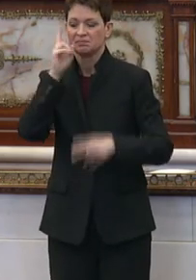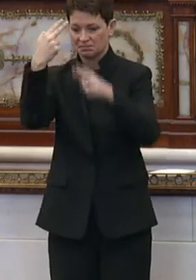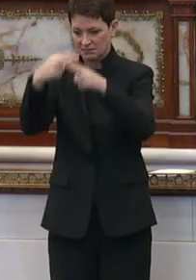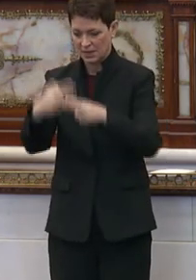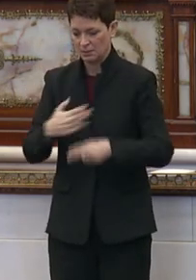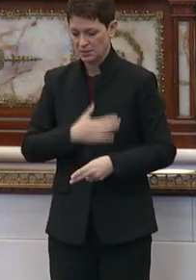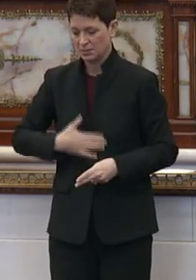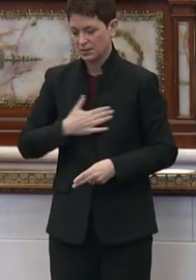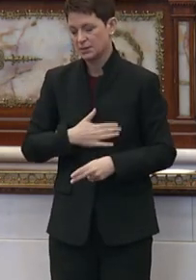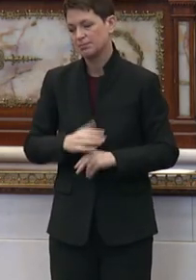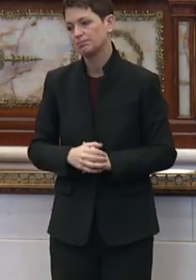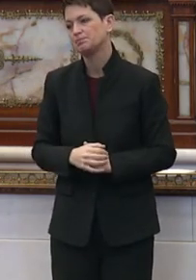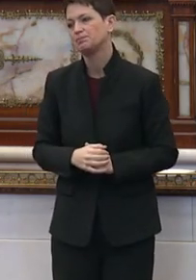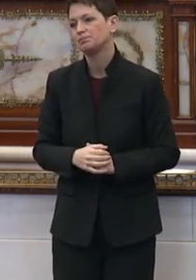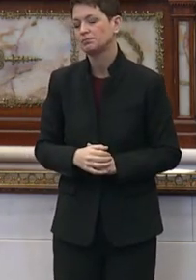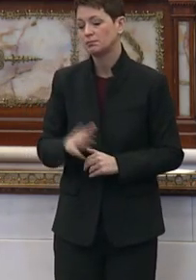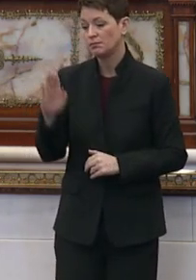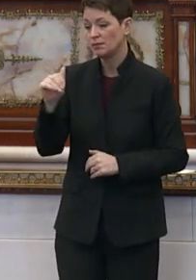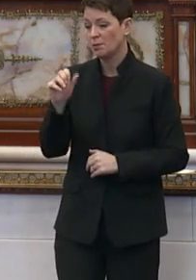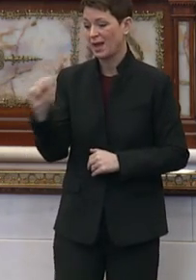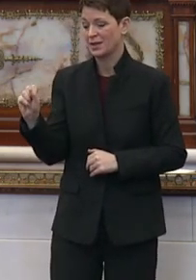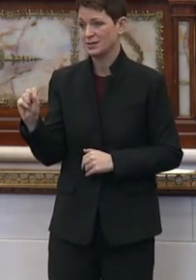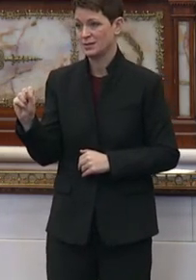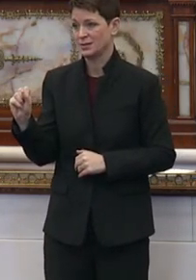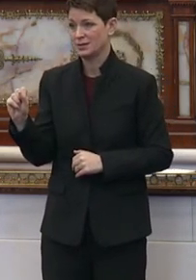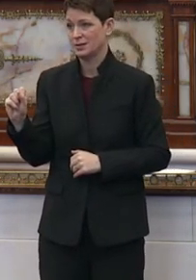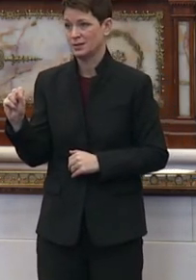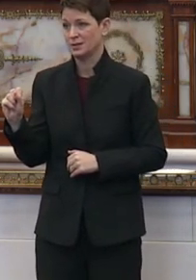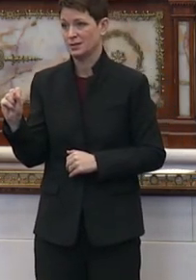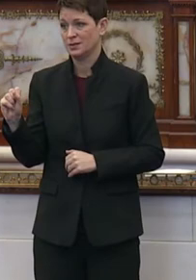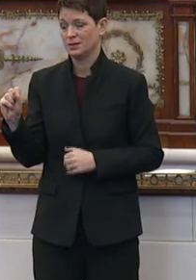Mr. Decker, call the roll. Councilwoman Bass?